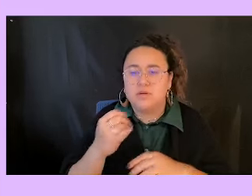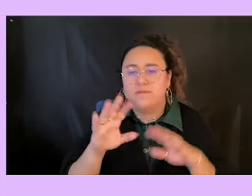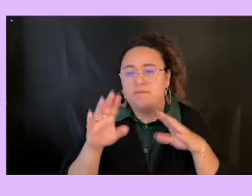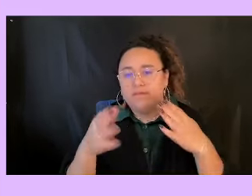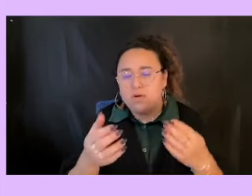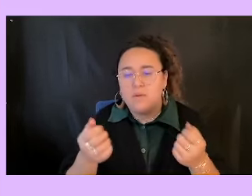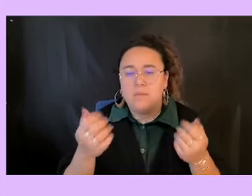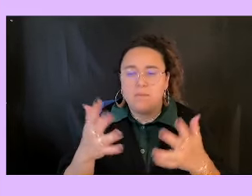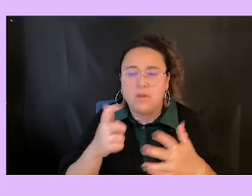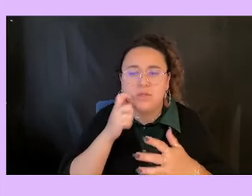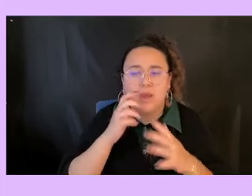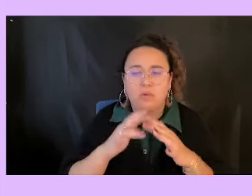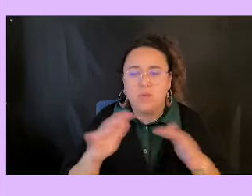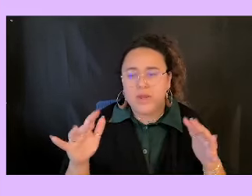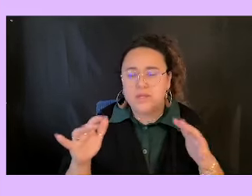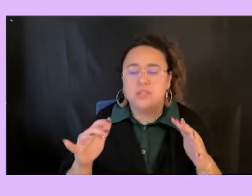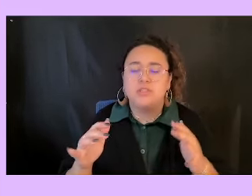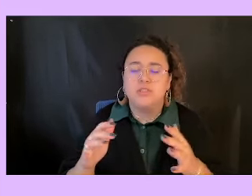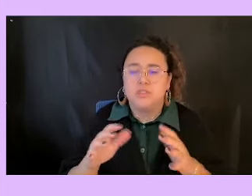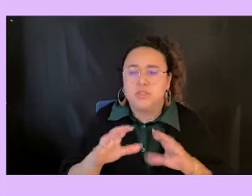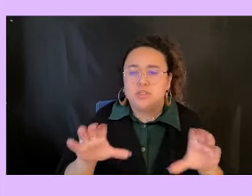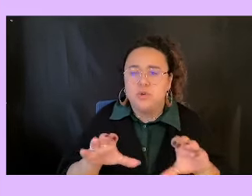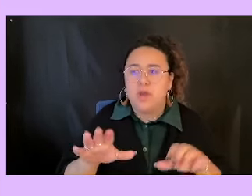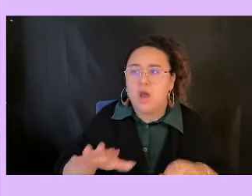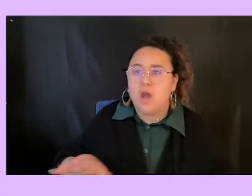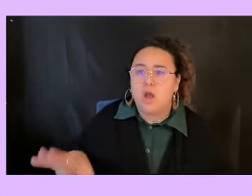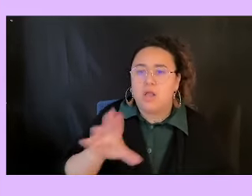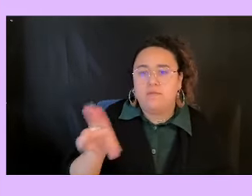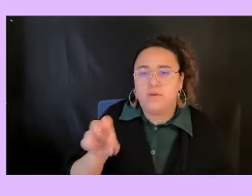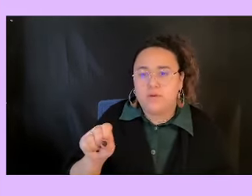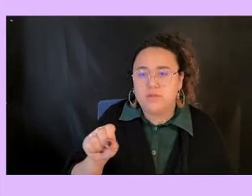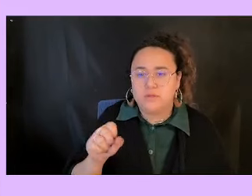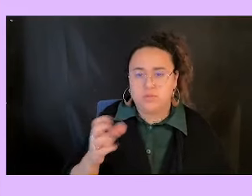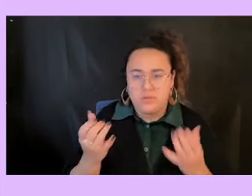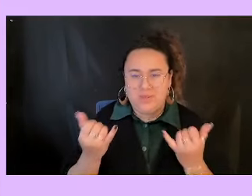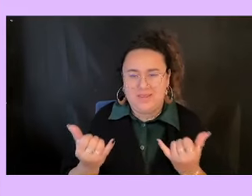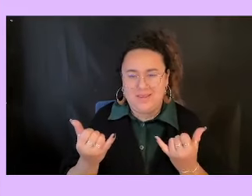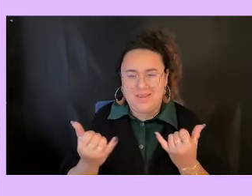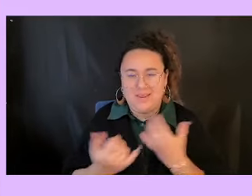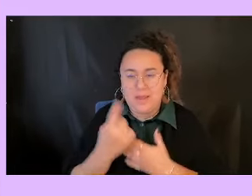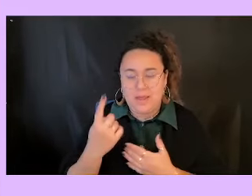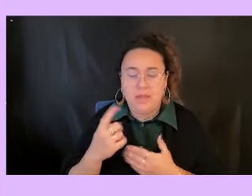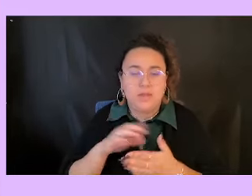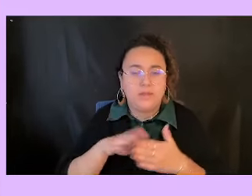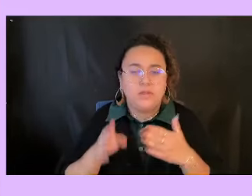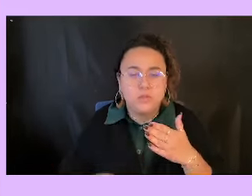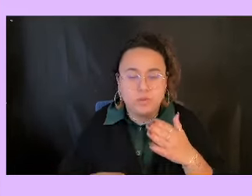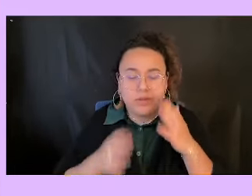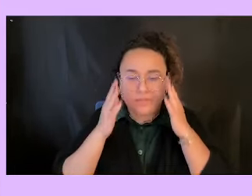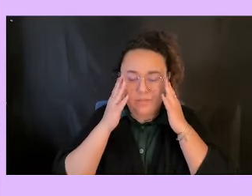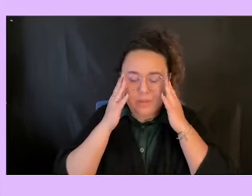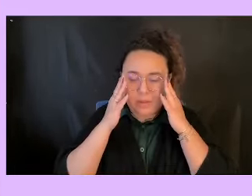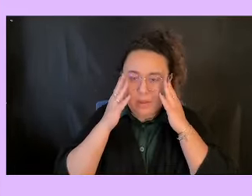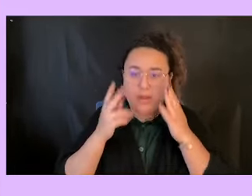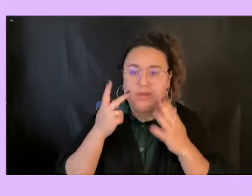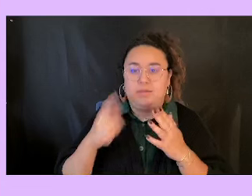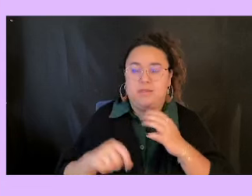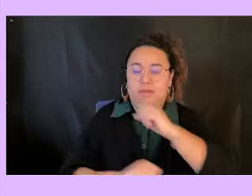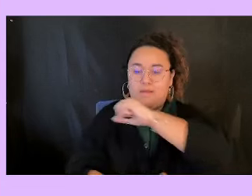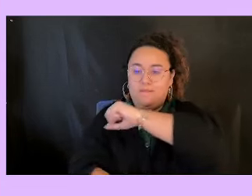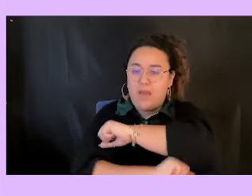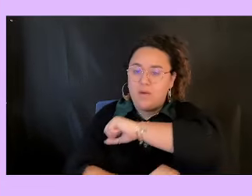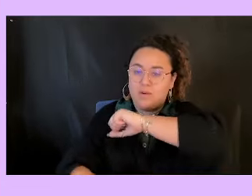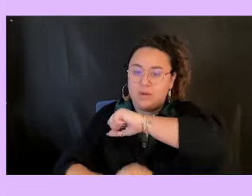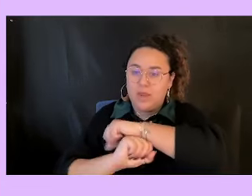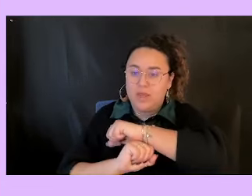across the country. And that's actually what we're doing here today. And this weekend. And so I see this as a foundational piece with a